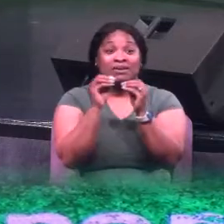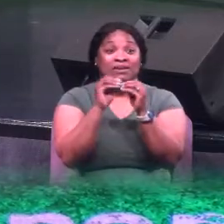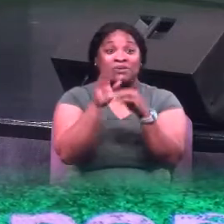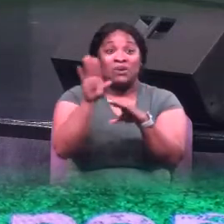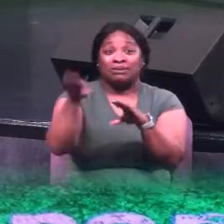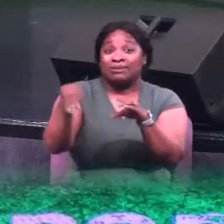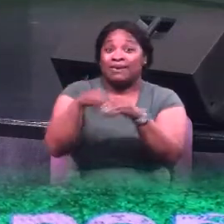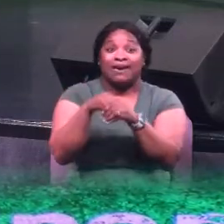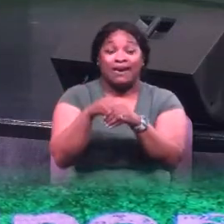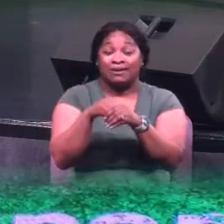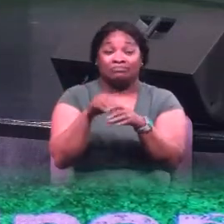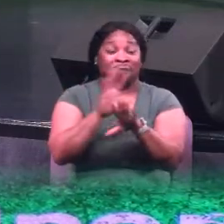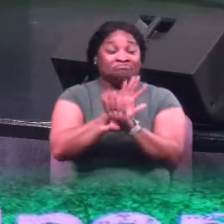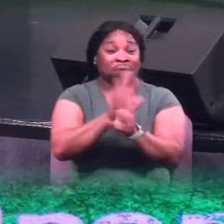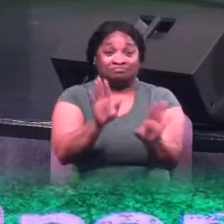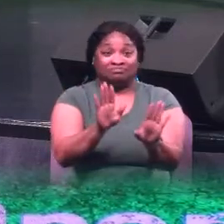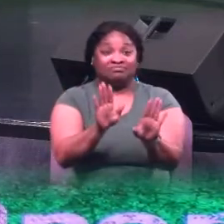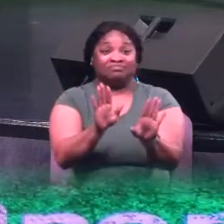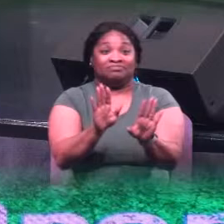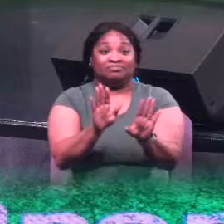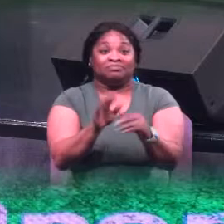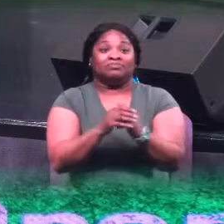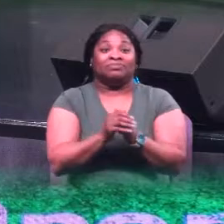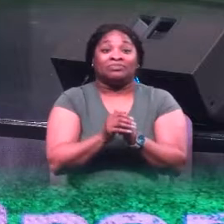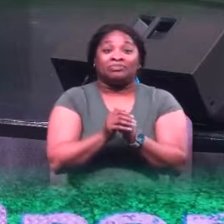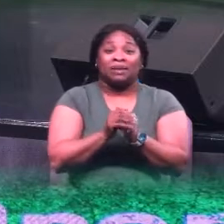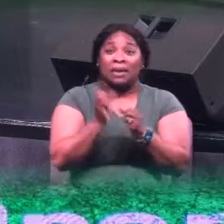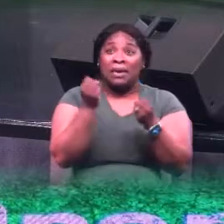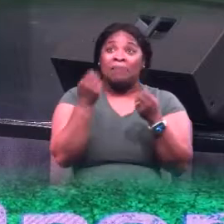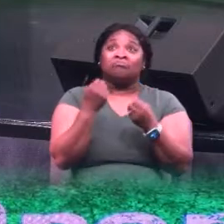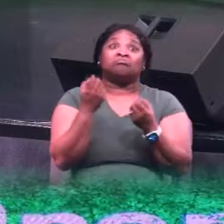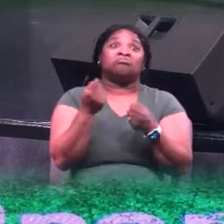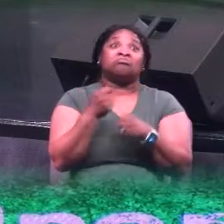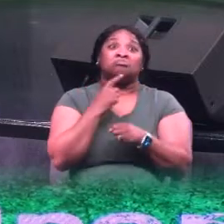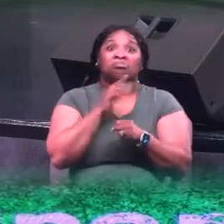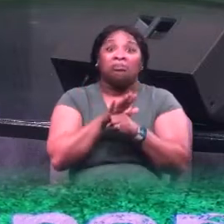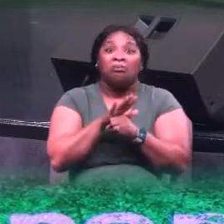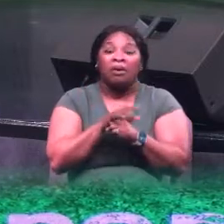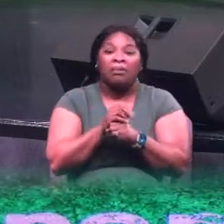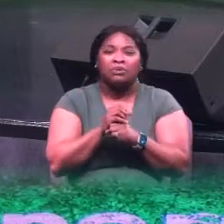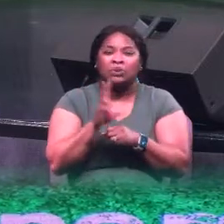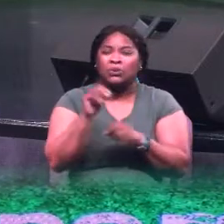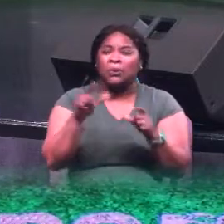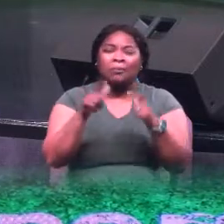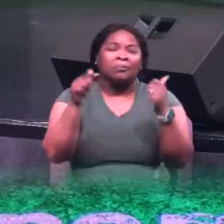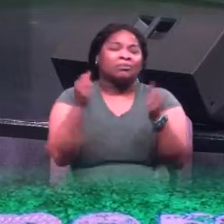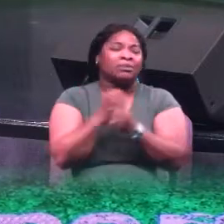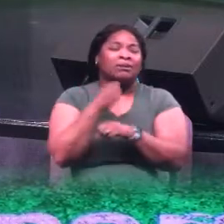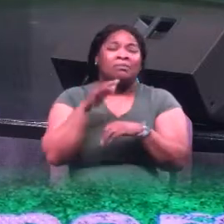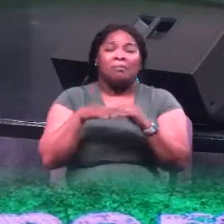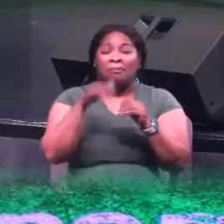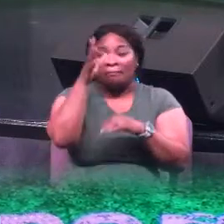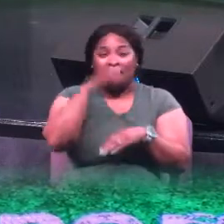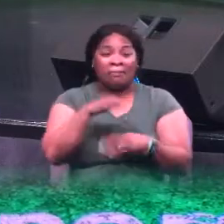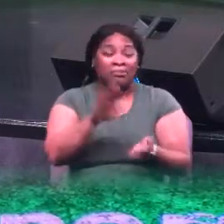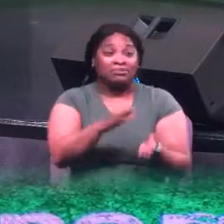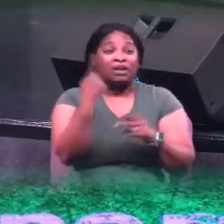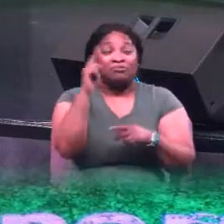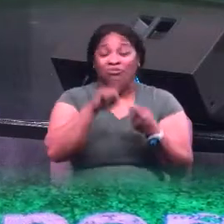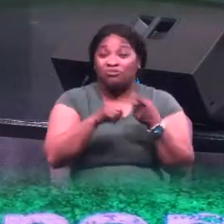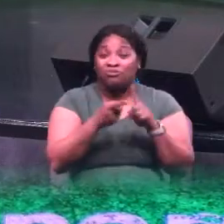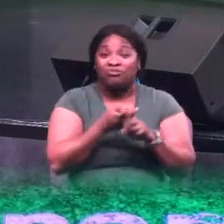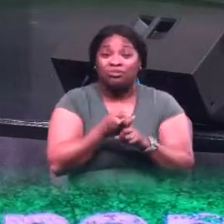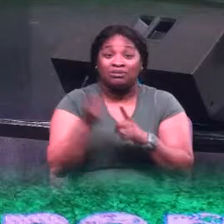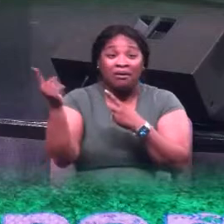nothing else. He made a lot of promises. There is no greater love than a man would lay down his life for a friend.